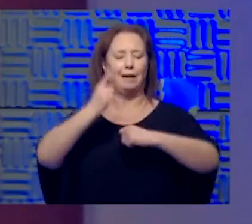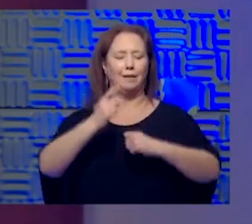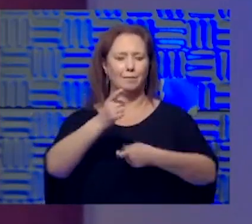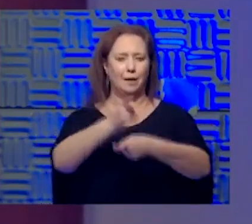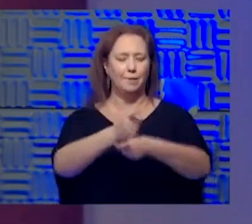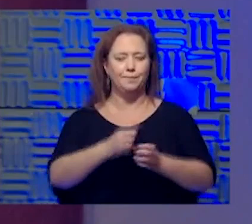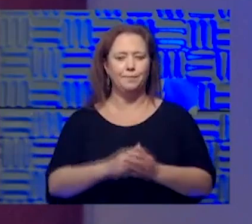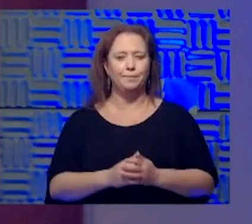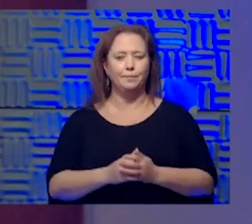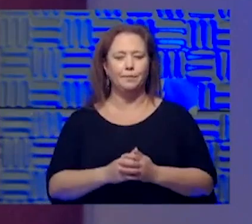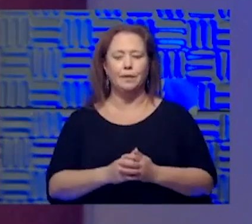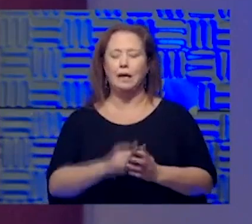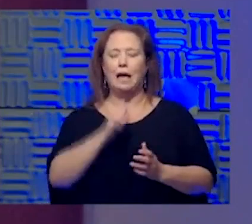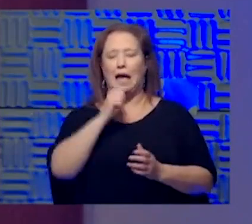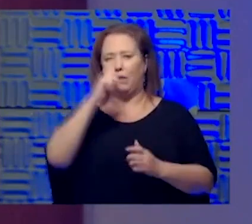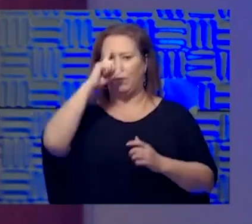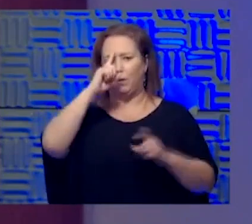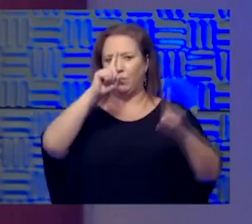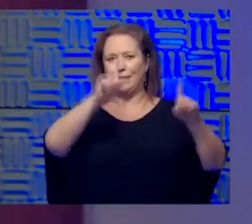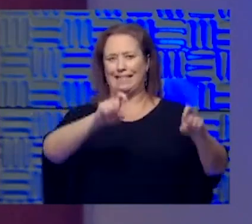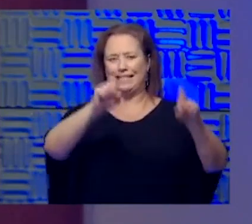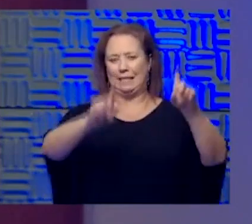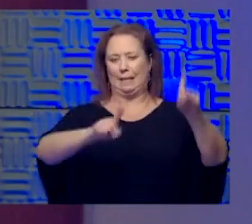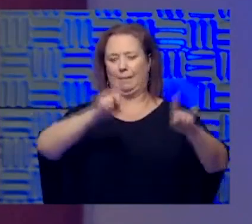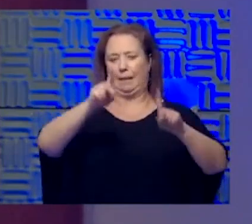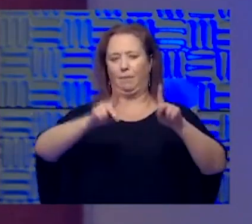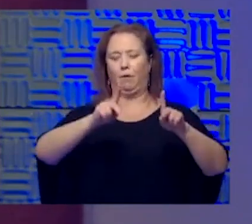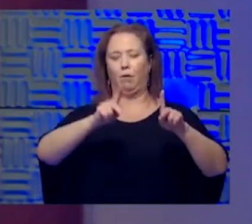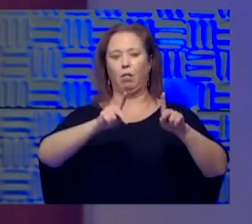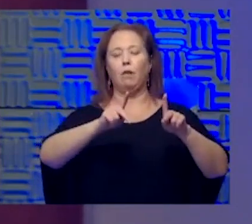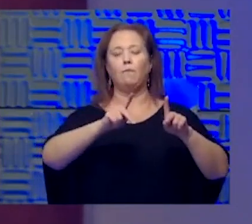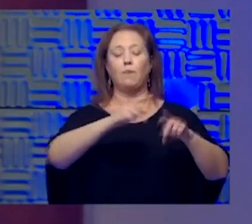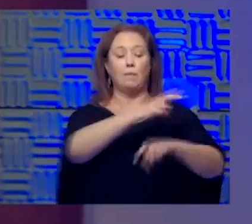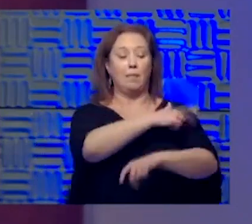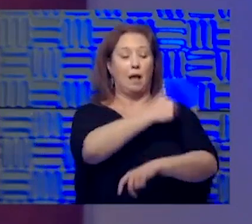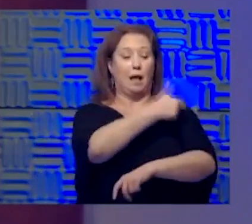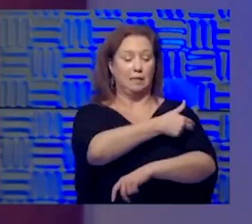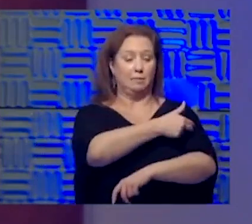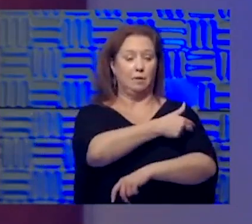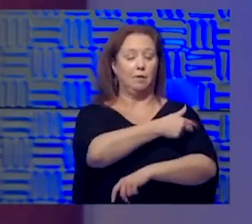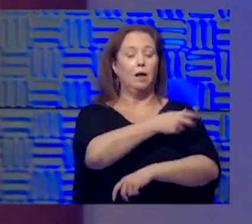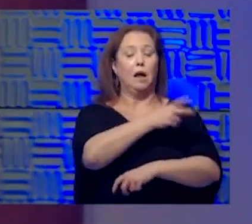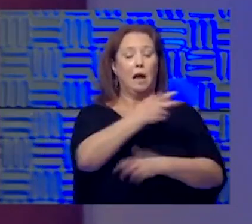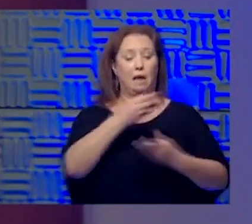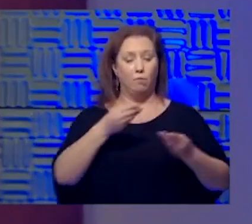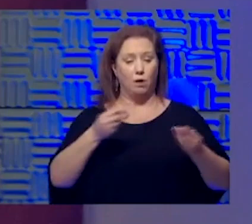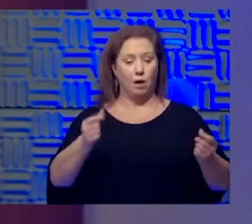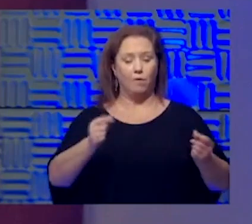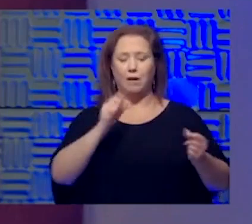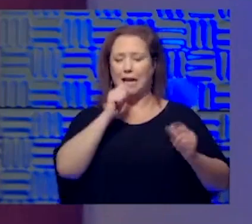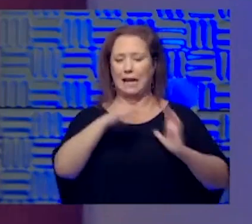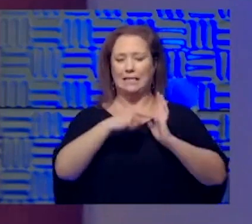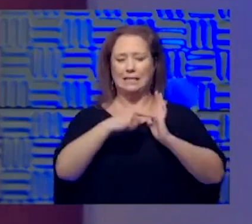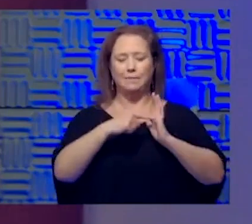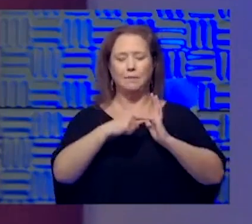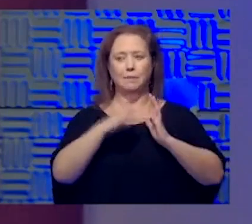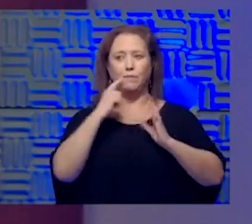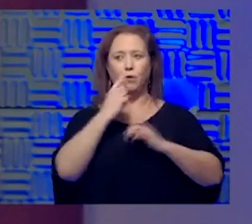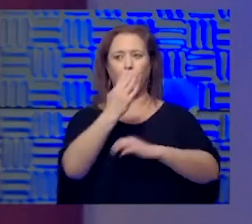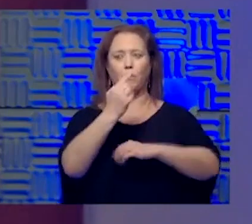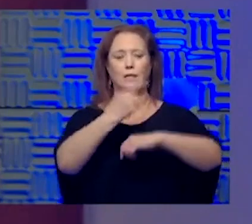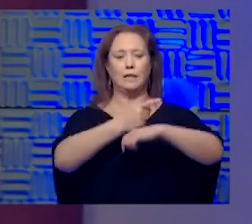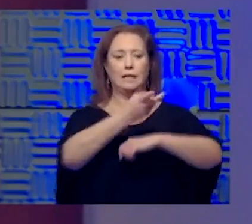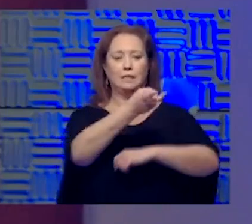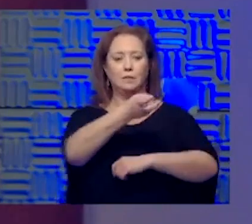I don't think we should be testing people who we need to move from the hospital here and have recovered and haven't had symptoms for 14 days before they